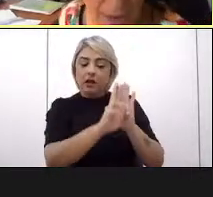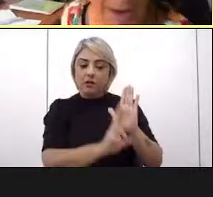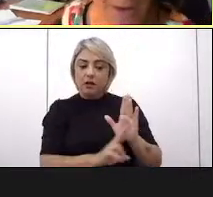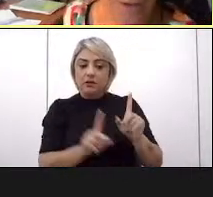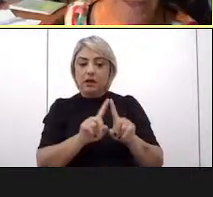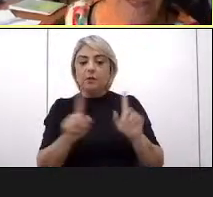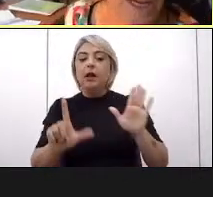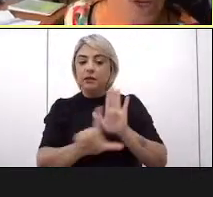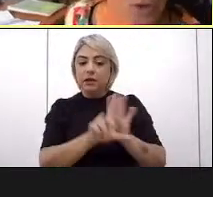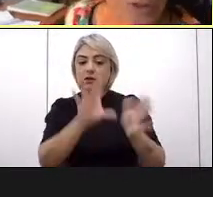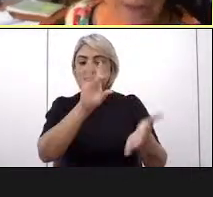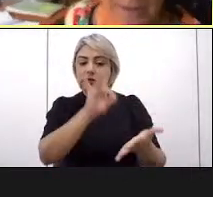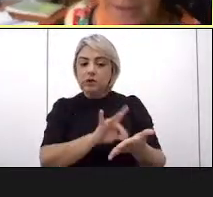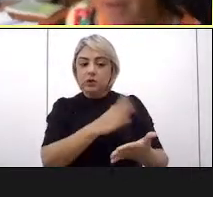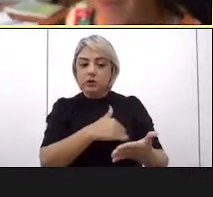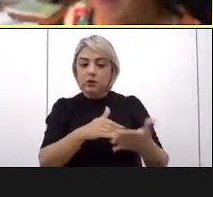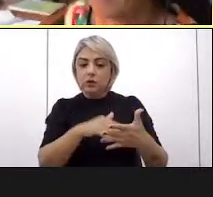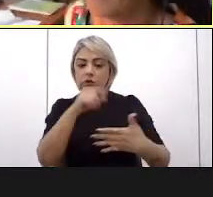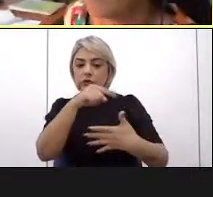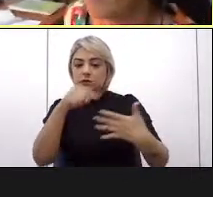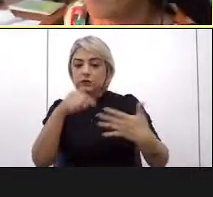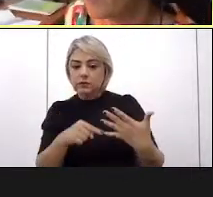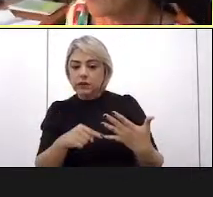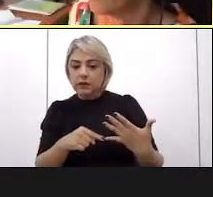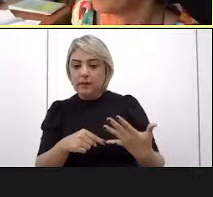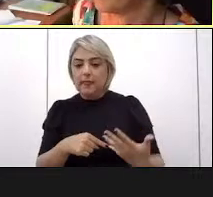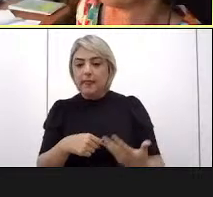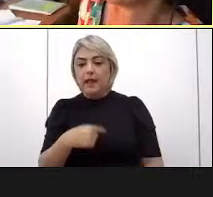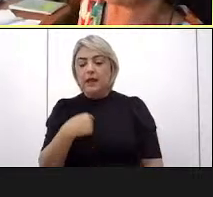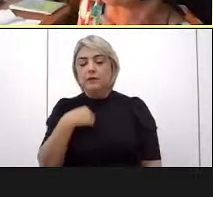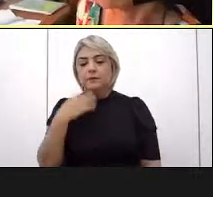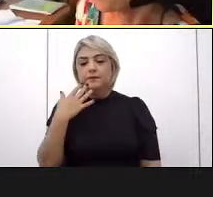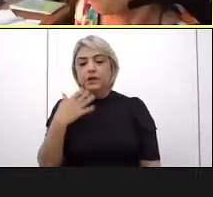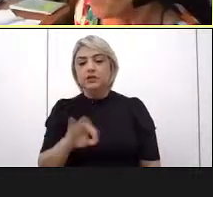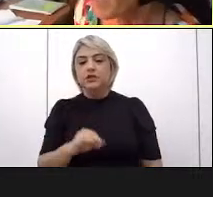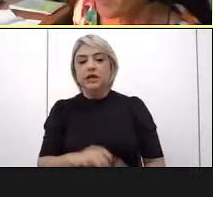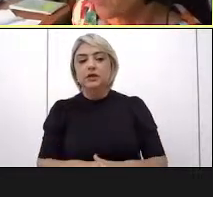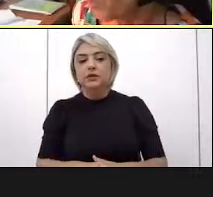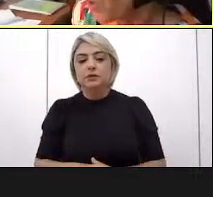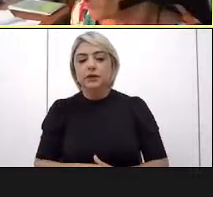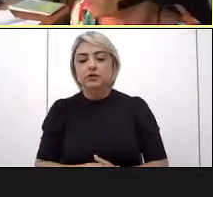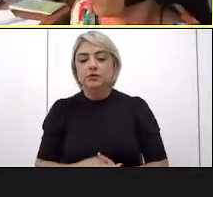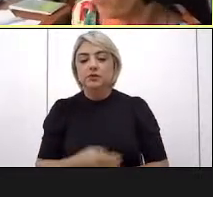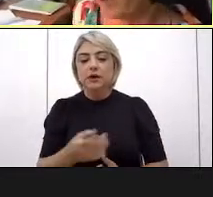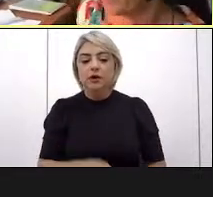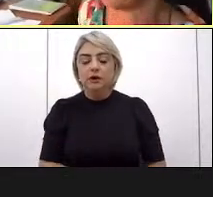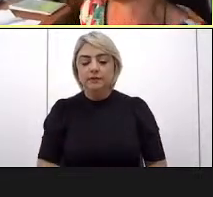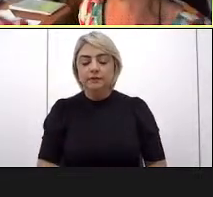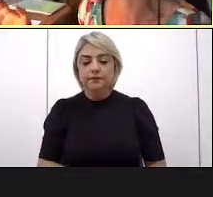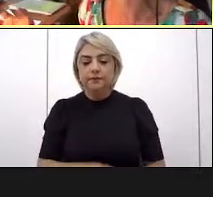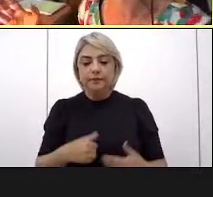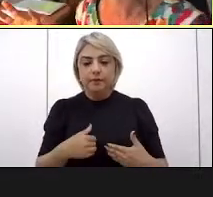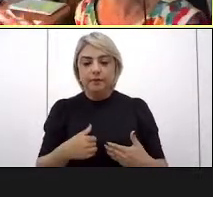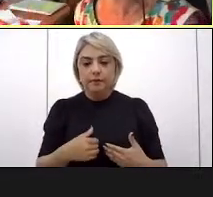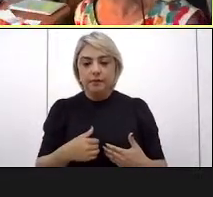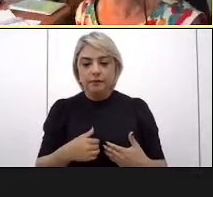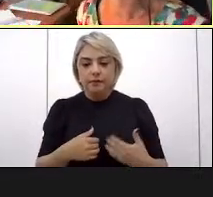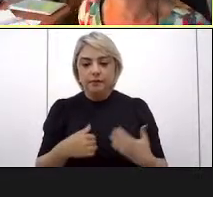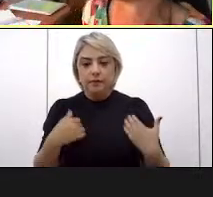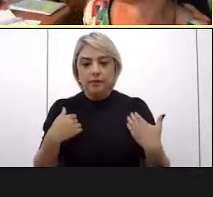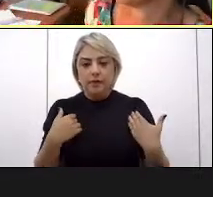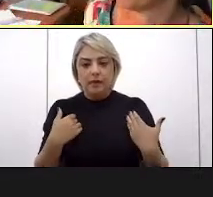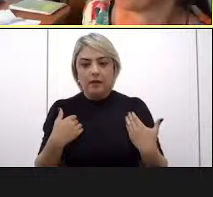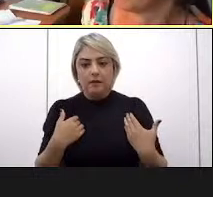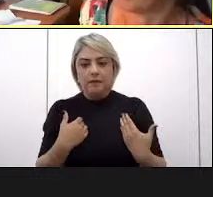often actually looked at in international relation works or in more economic approaches